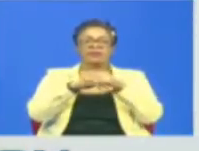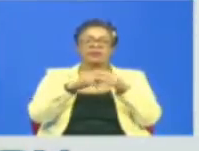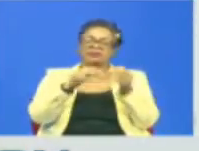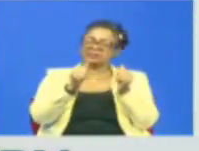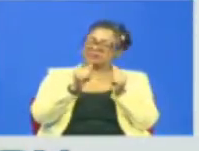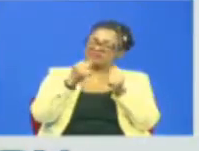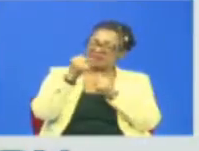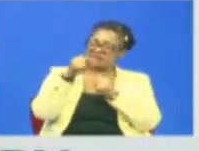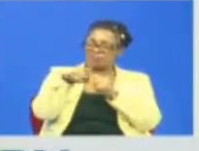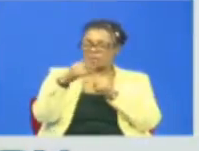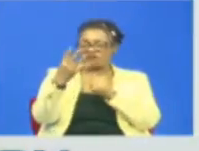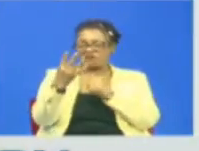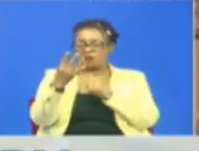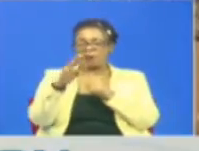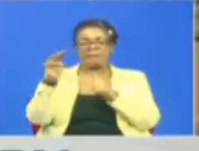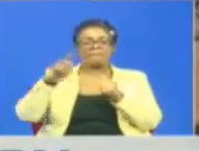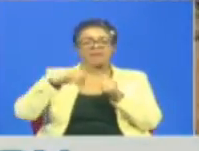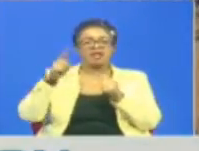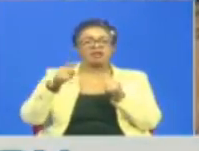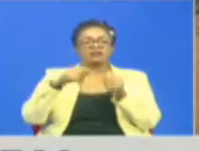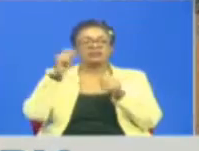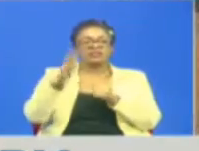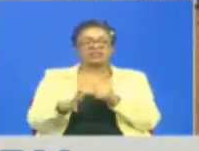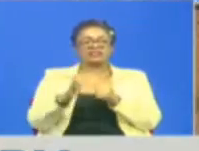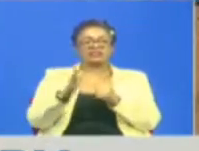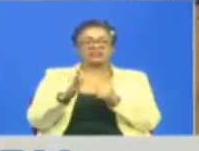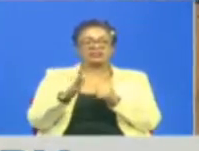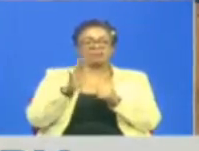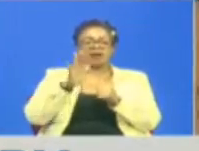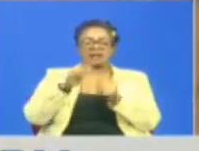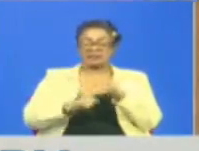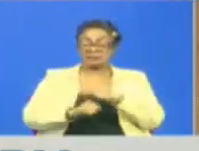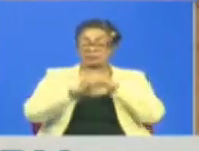5.4 million Kenyans are supported by the industry.